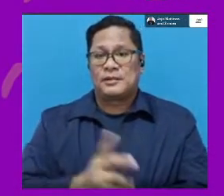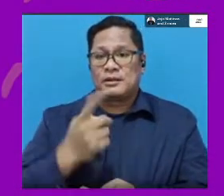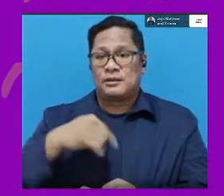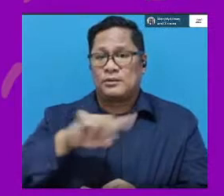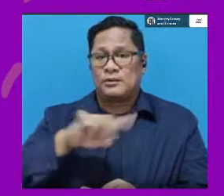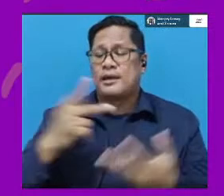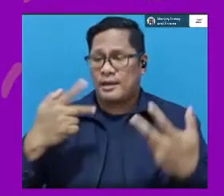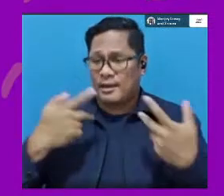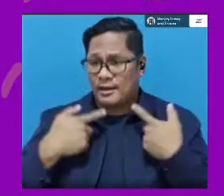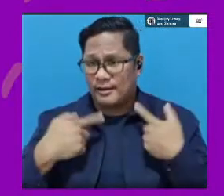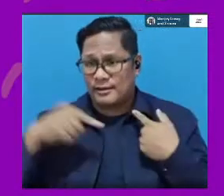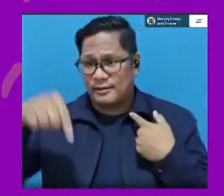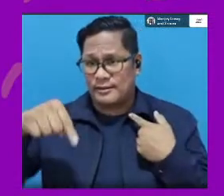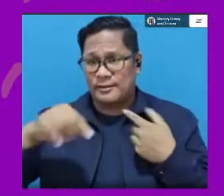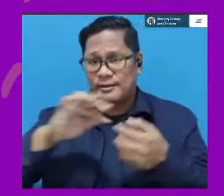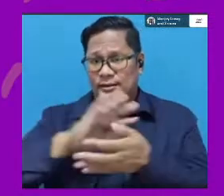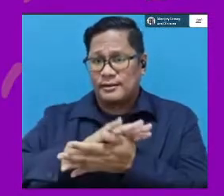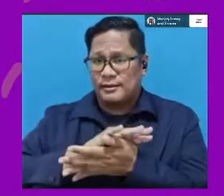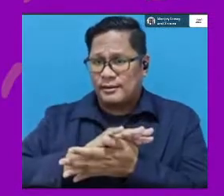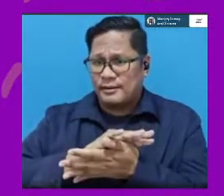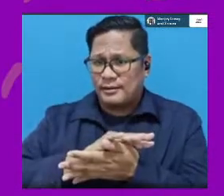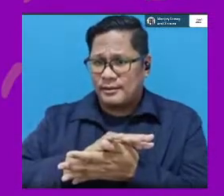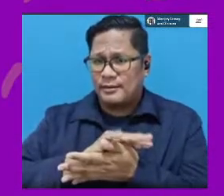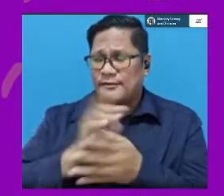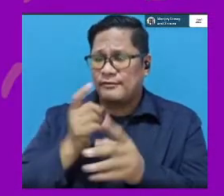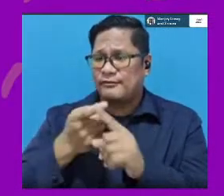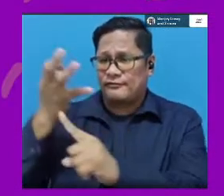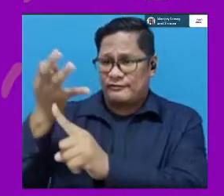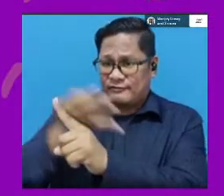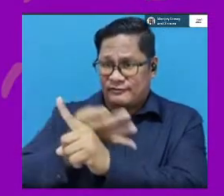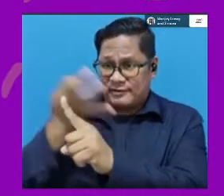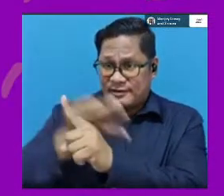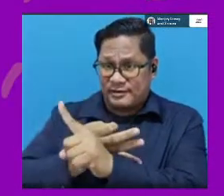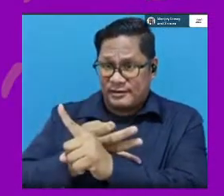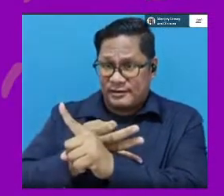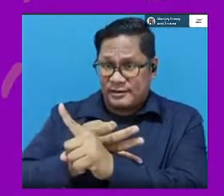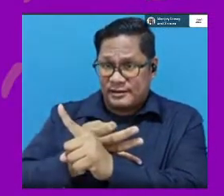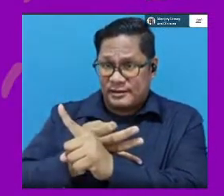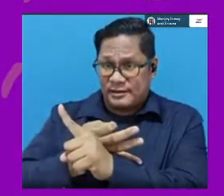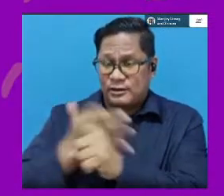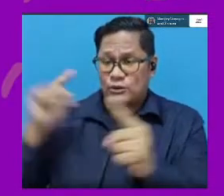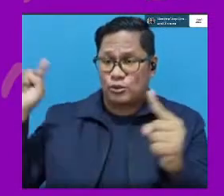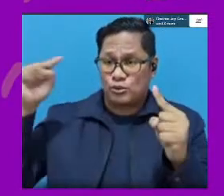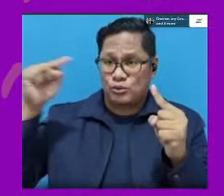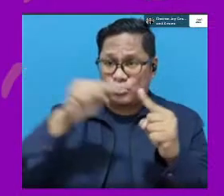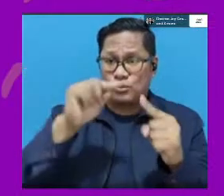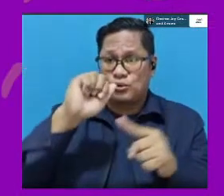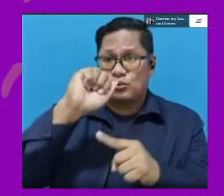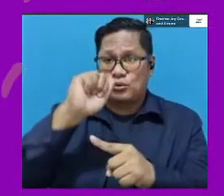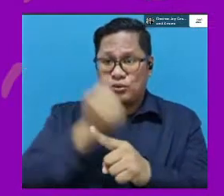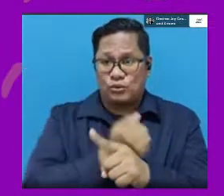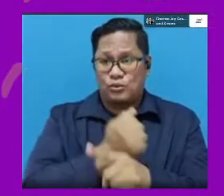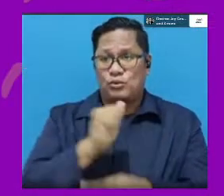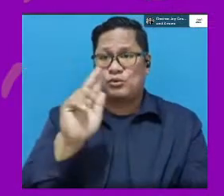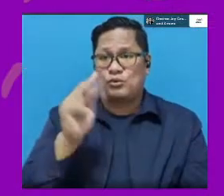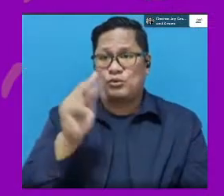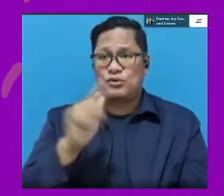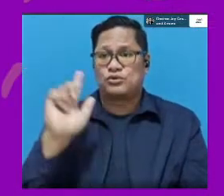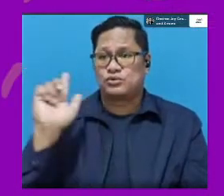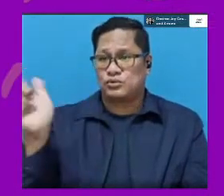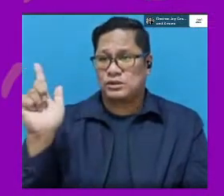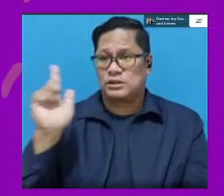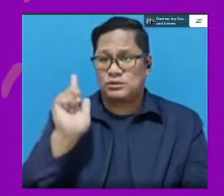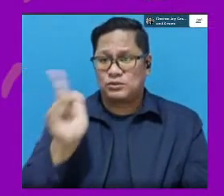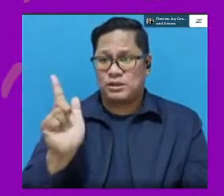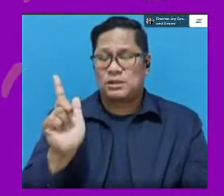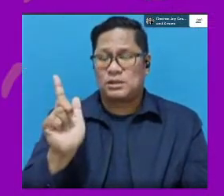infection from February, actually February to August 2020. We